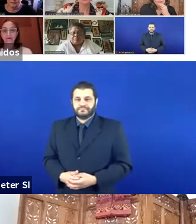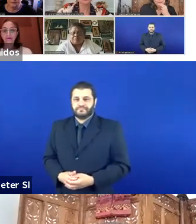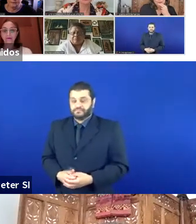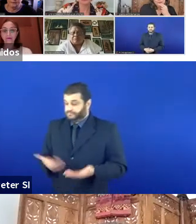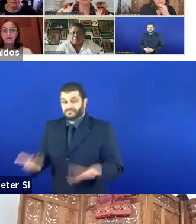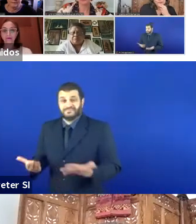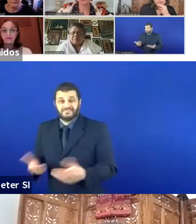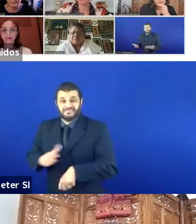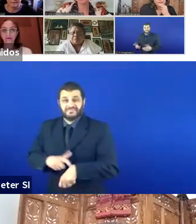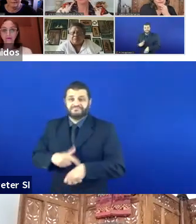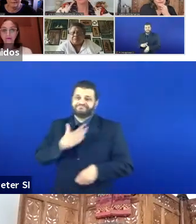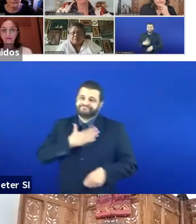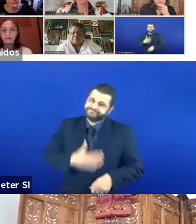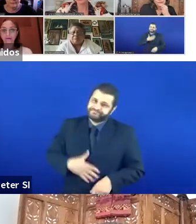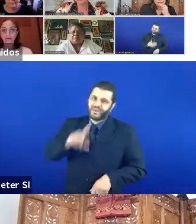is,